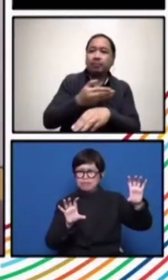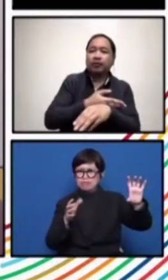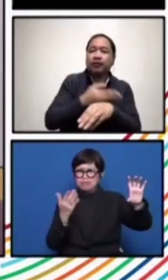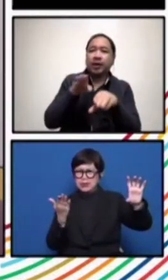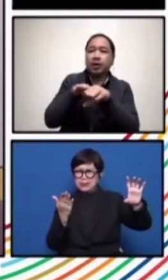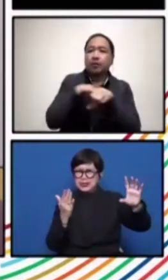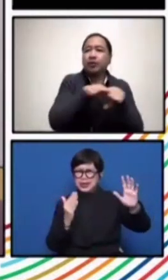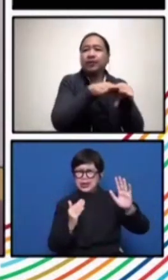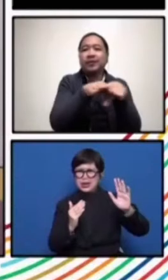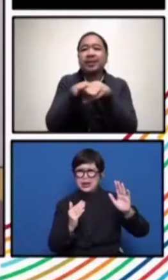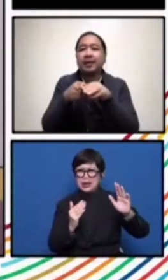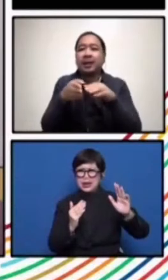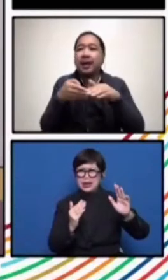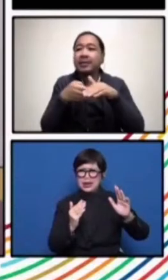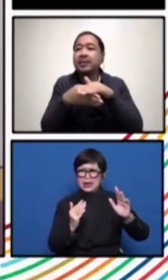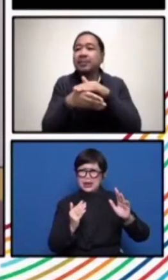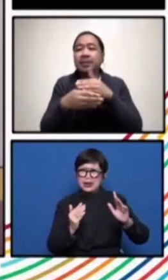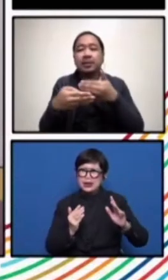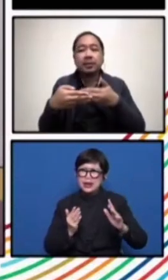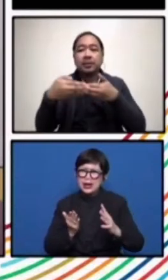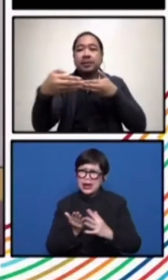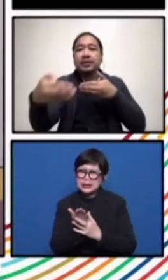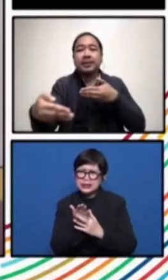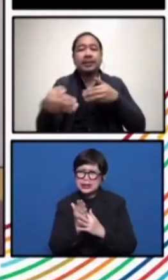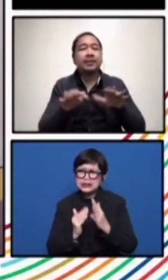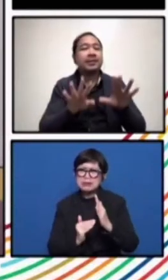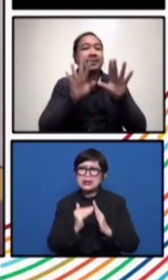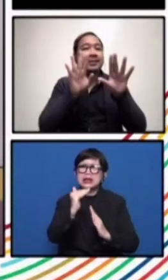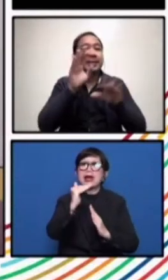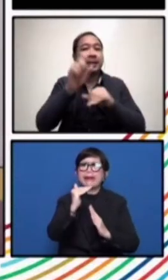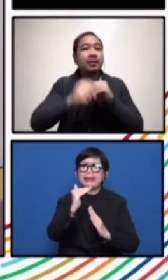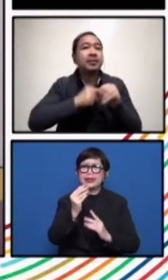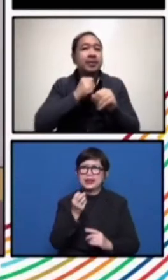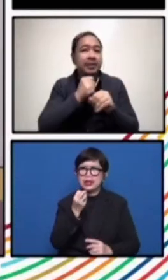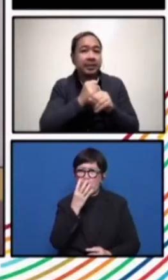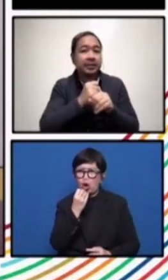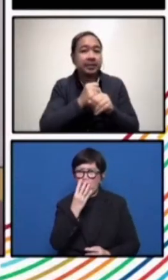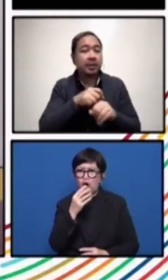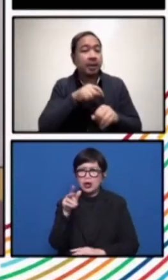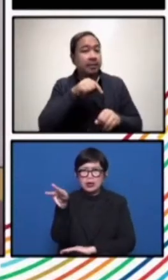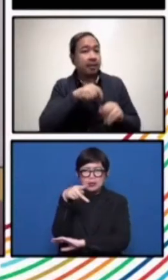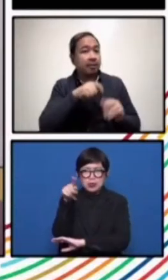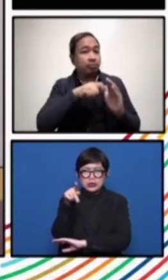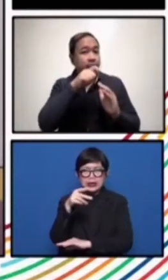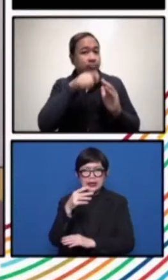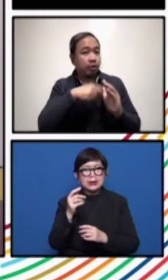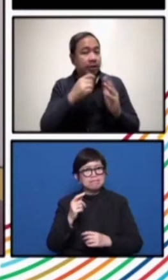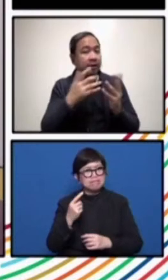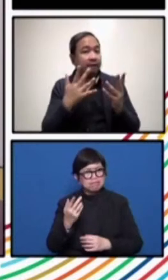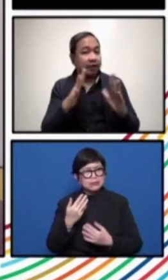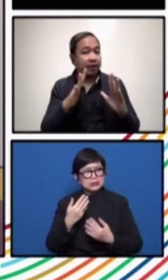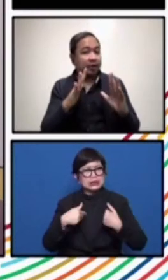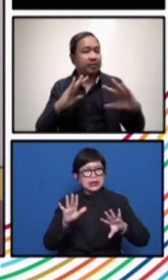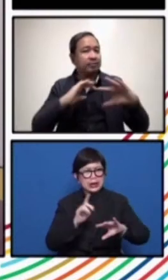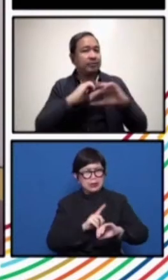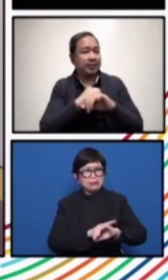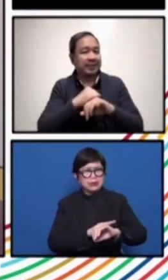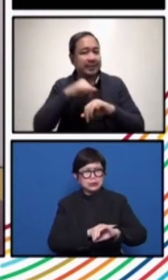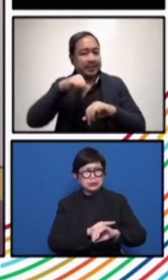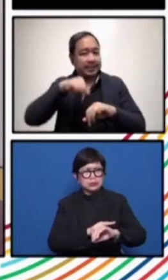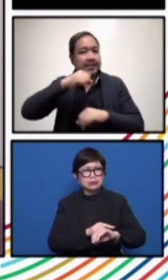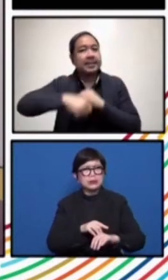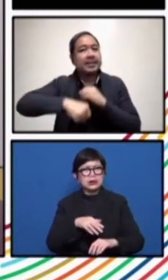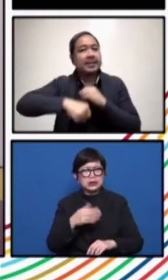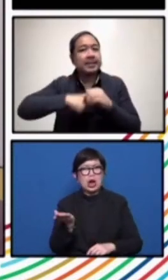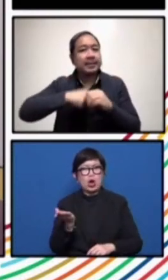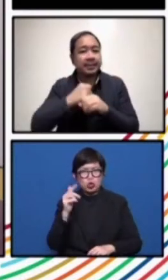Kong this project was completed this year with the participation of people with disabilities who've conducted over